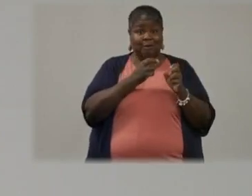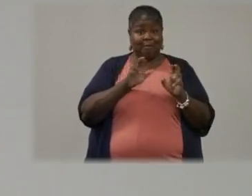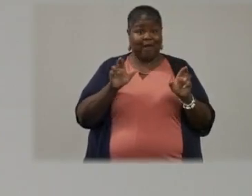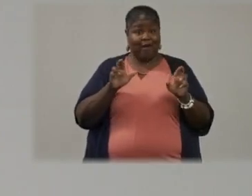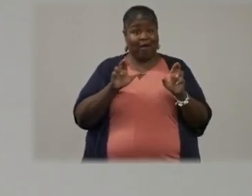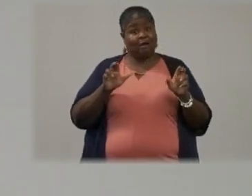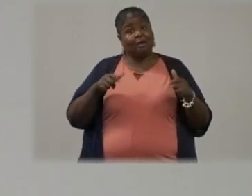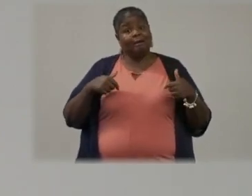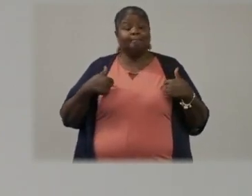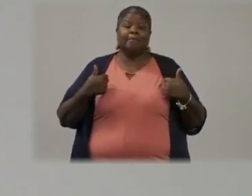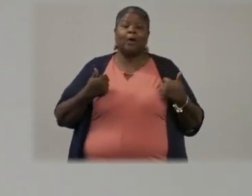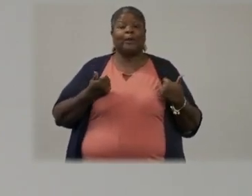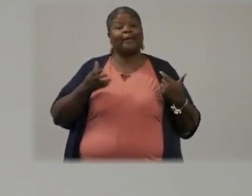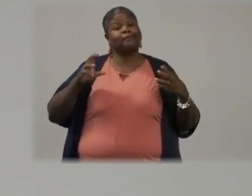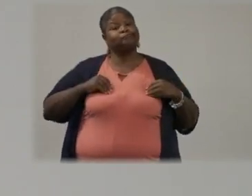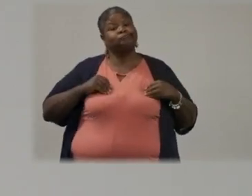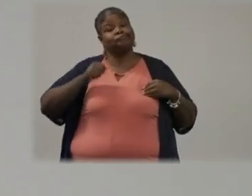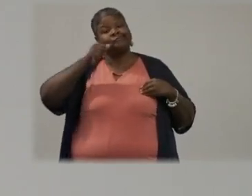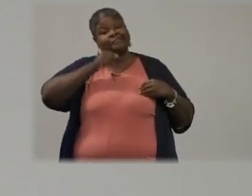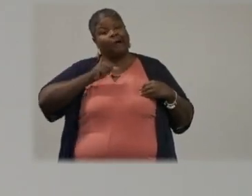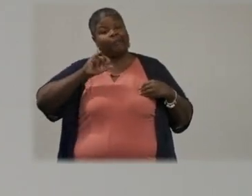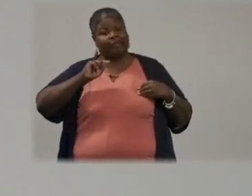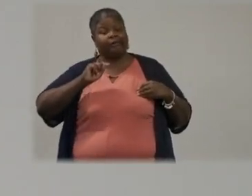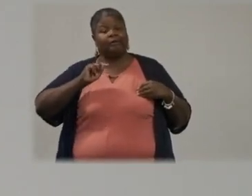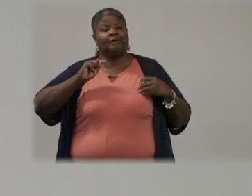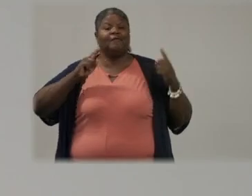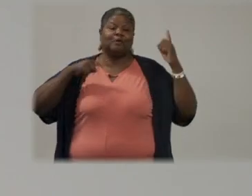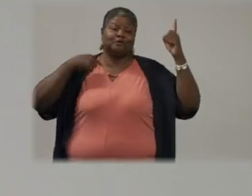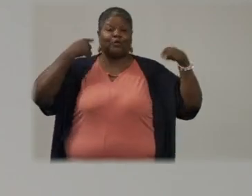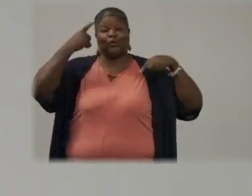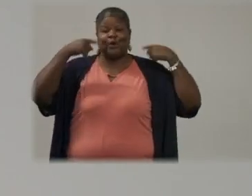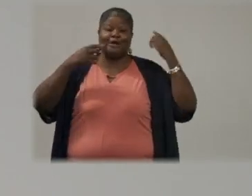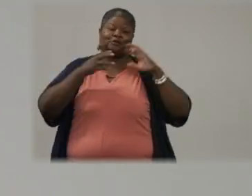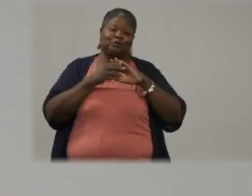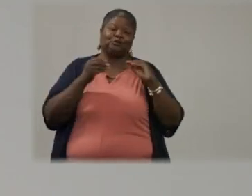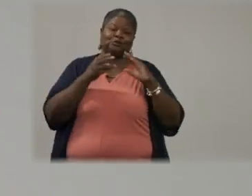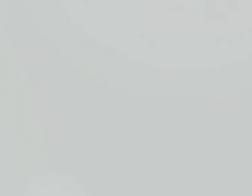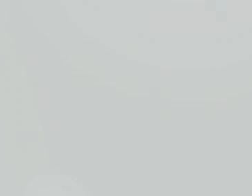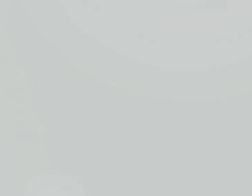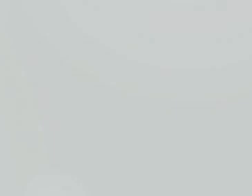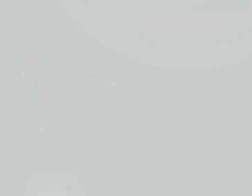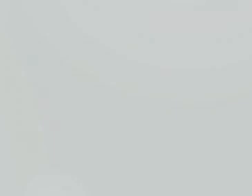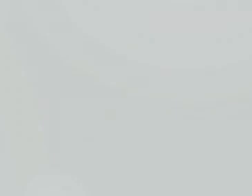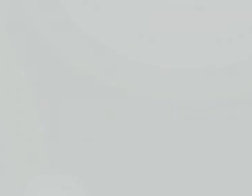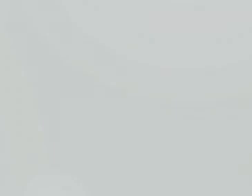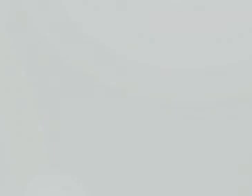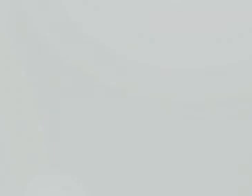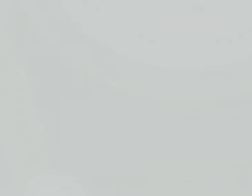we just dealt with it. And so those are some of the crazy stories that we experienced.